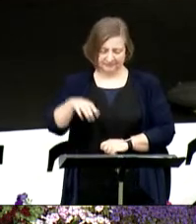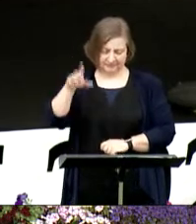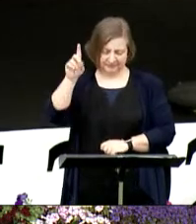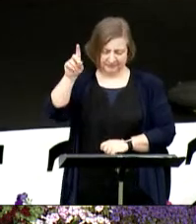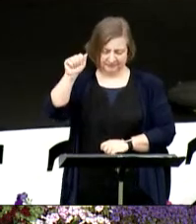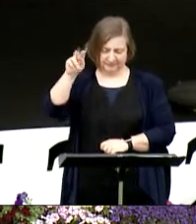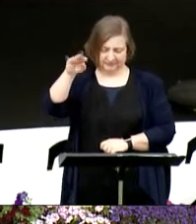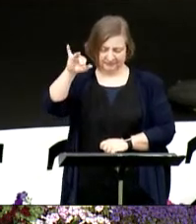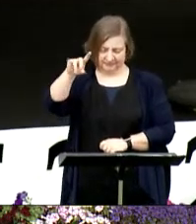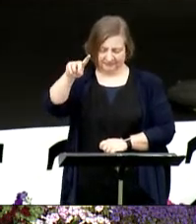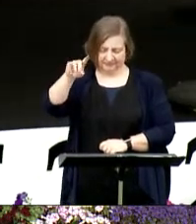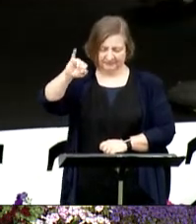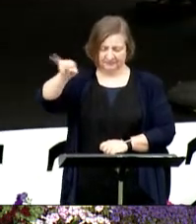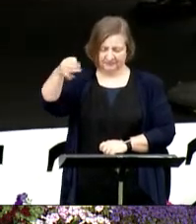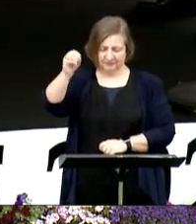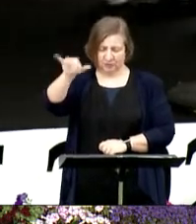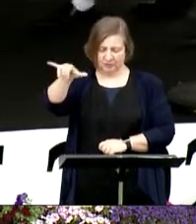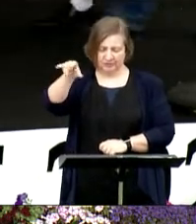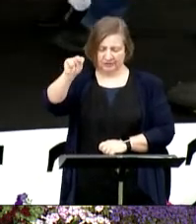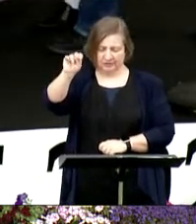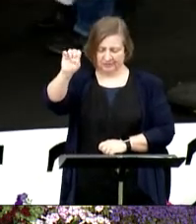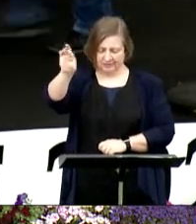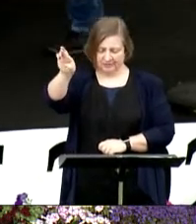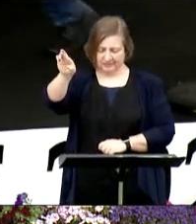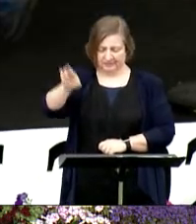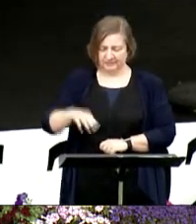David Jr.